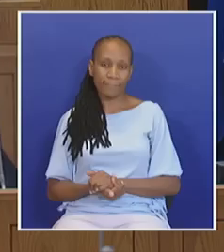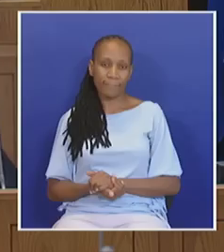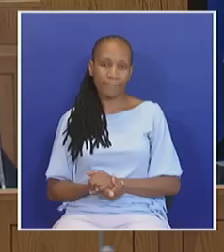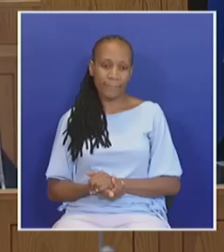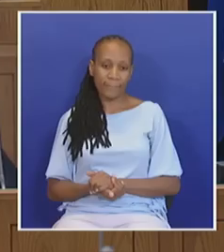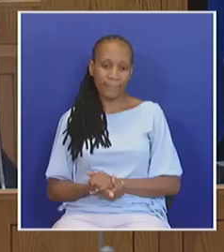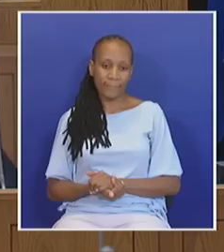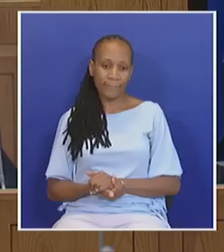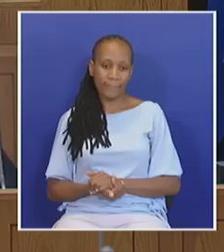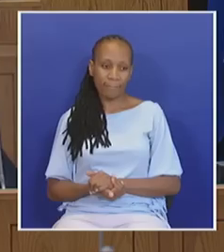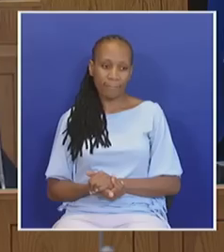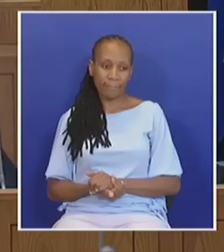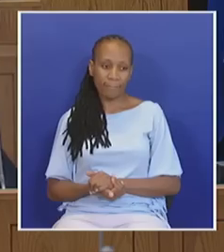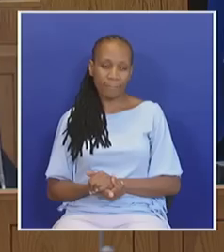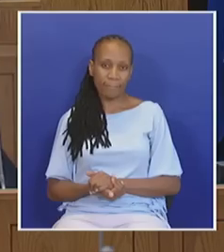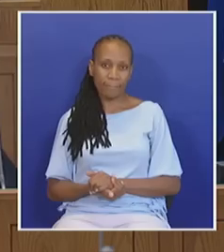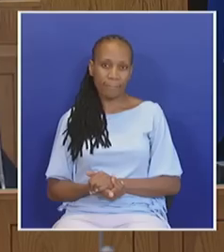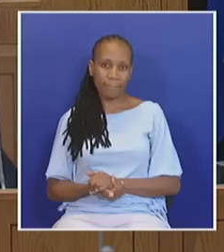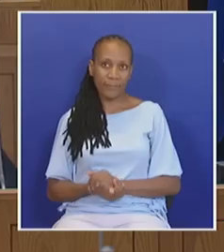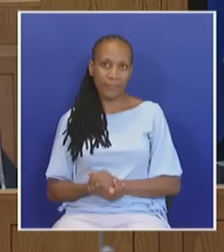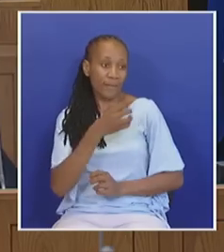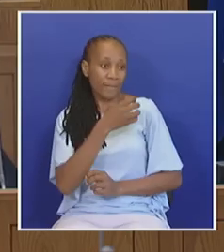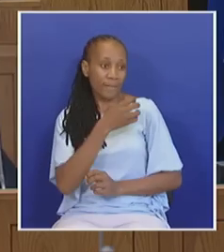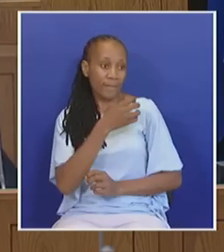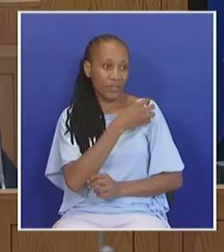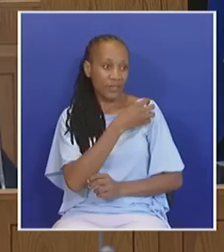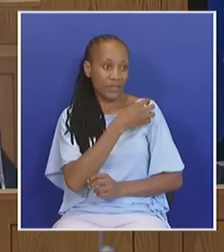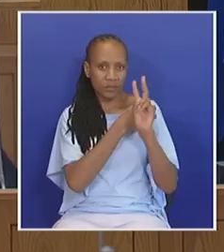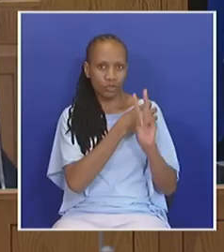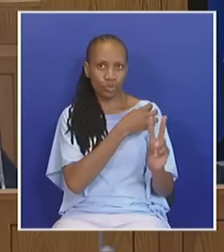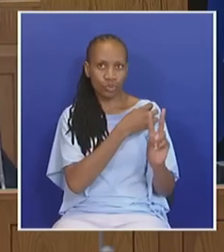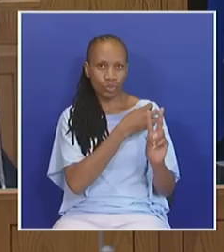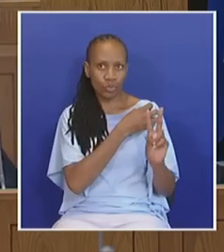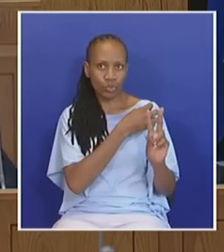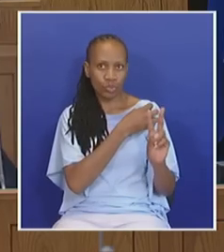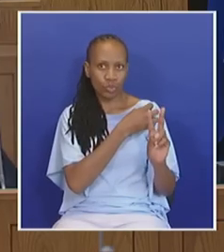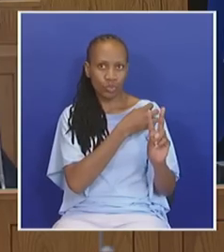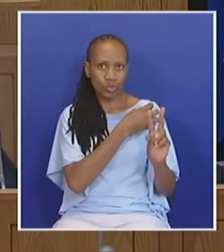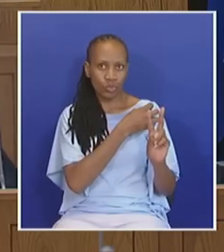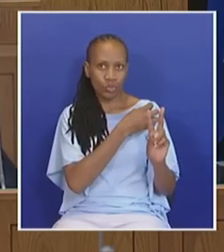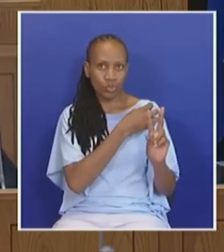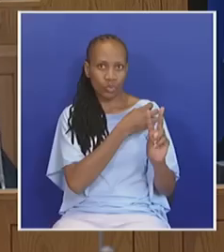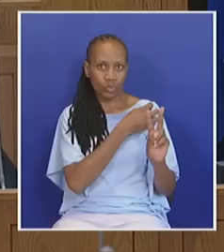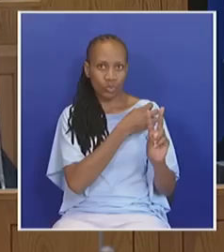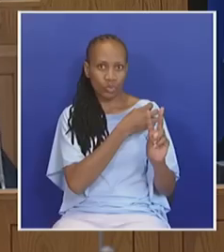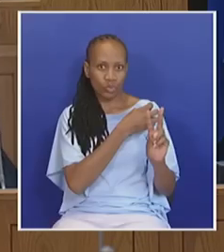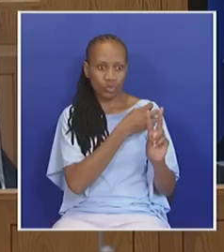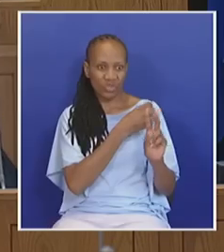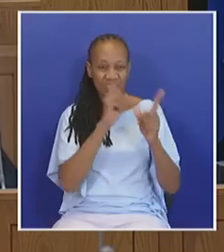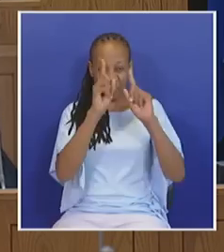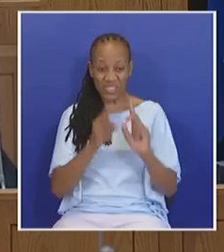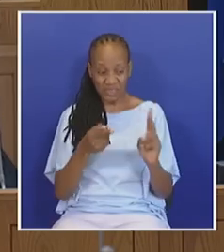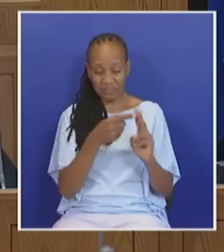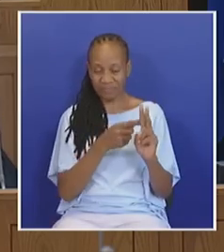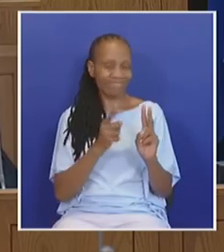The two ministers are not our special delegates in this instance.